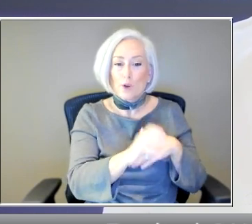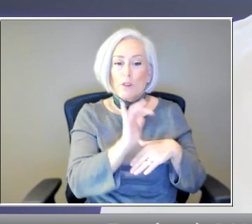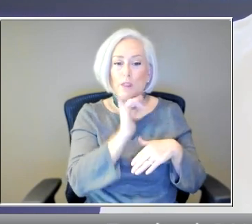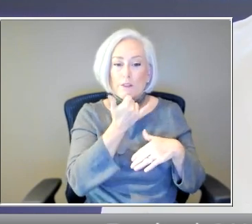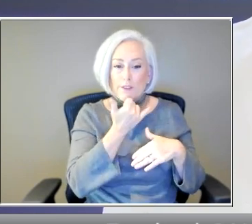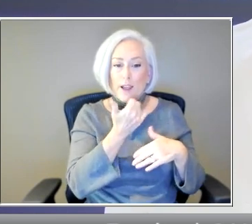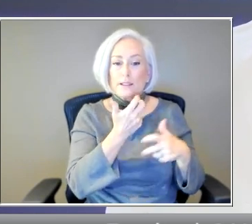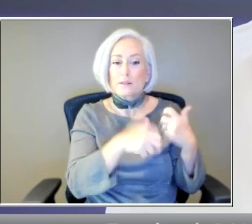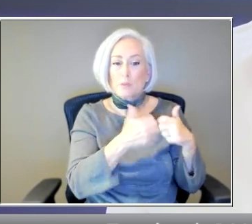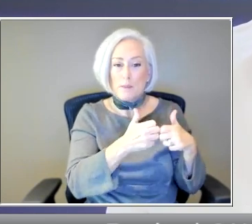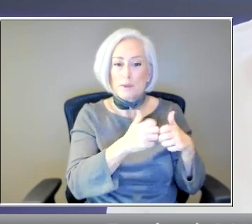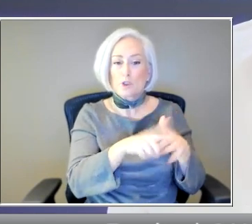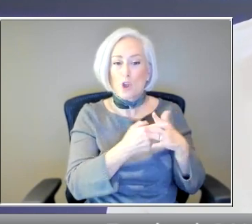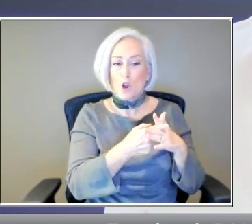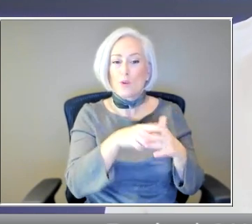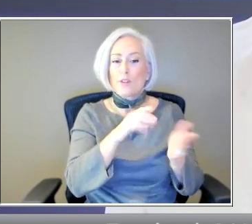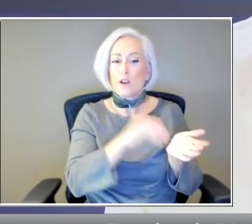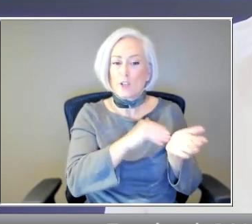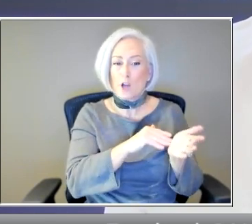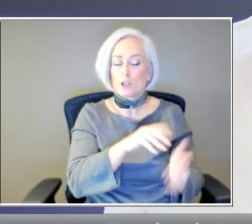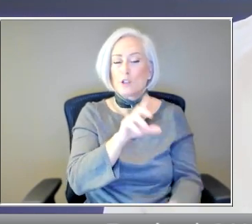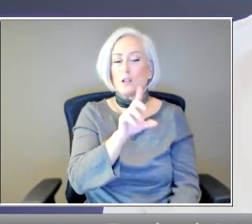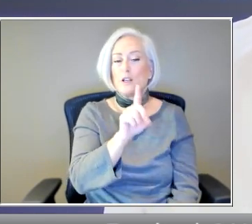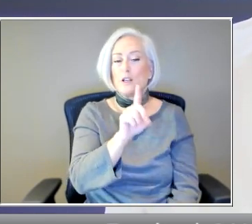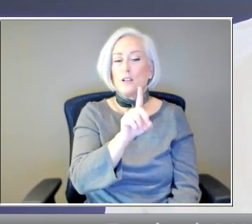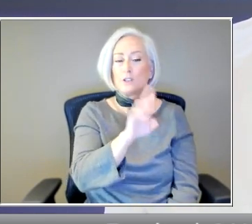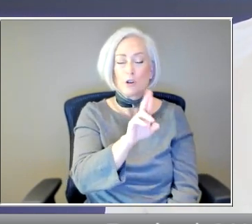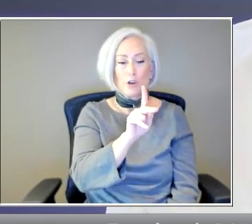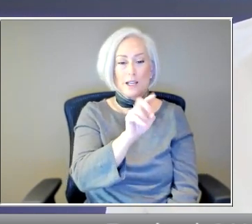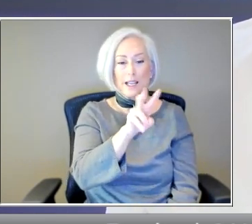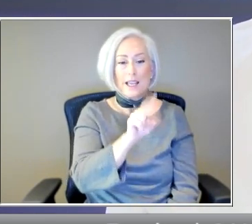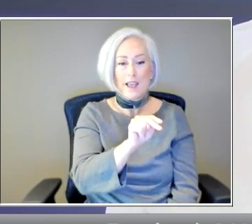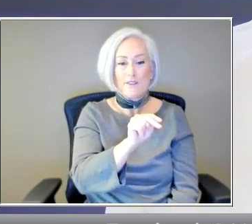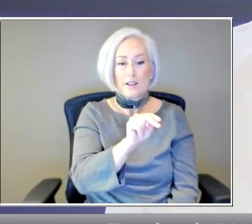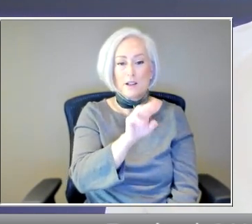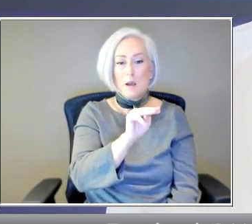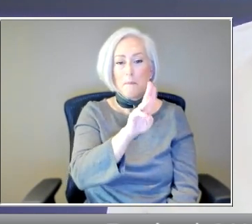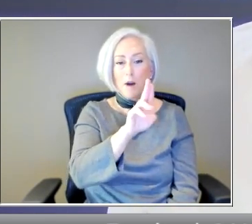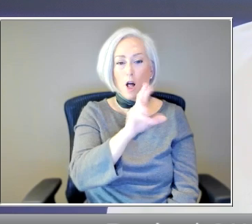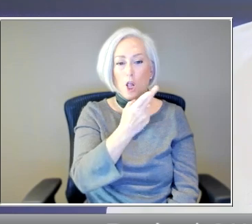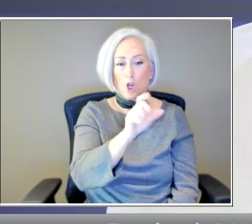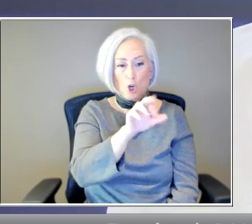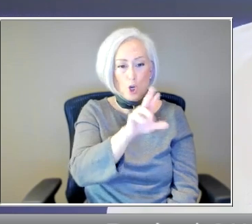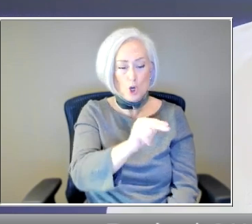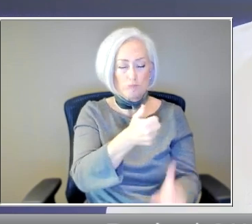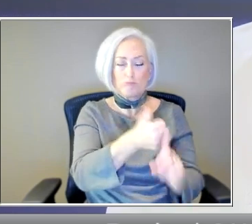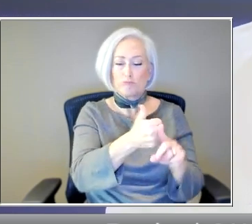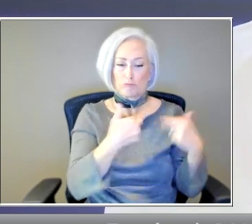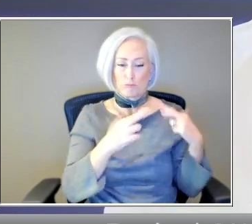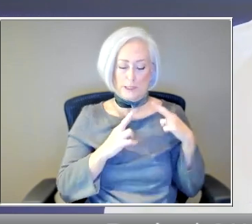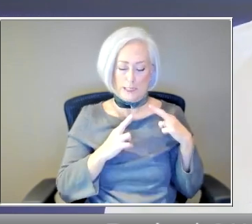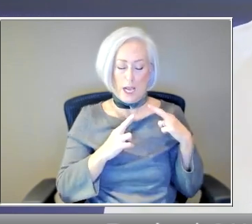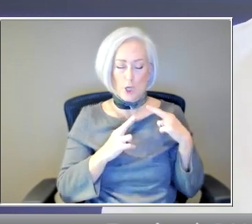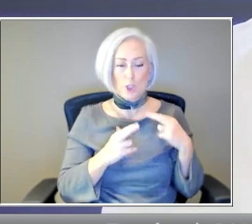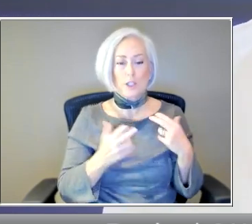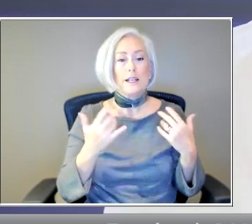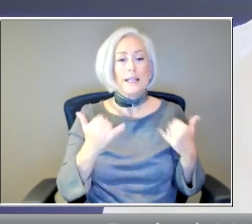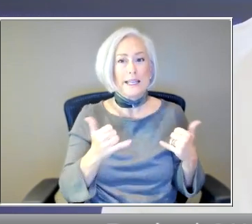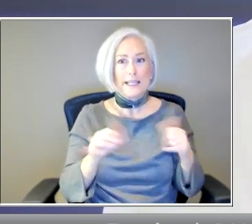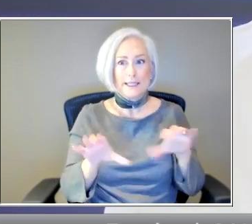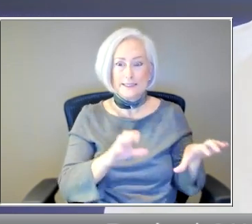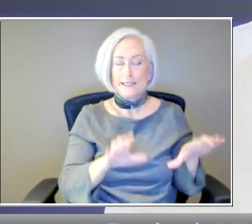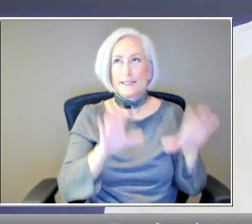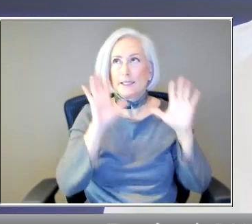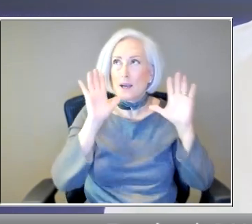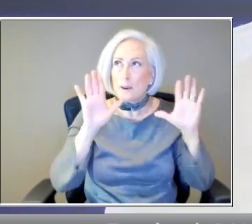Kevin Mulhern, who has since retired, but he did a tremendous job over the course of multiple decades here,